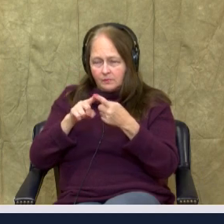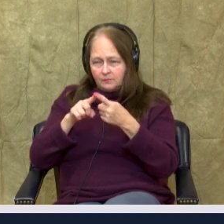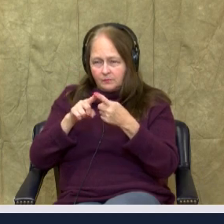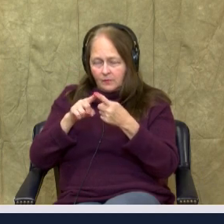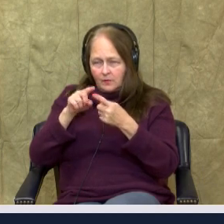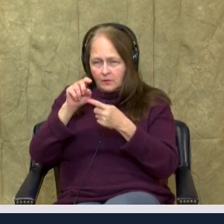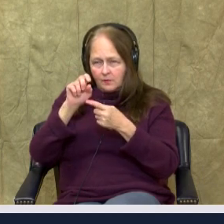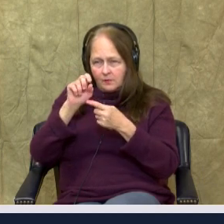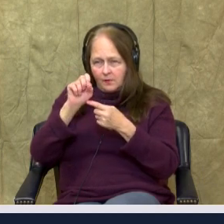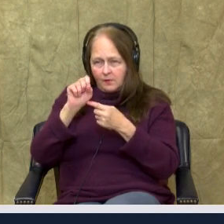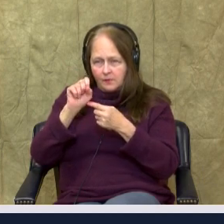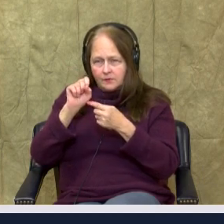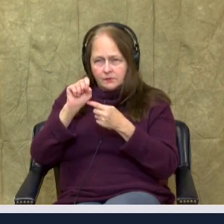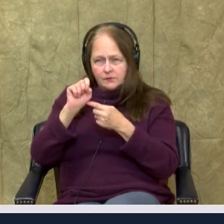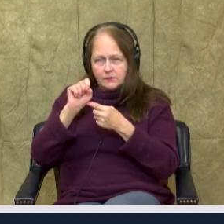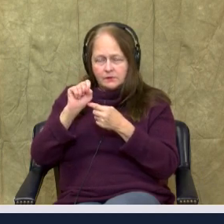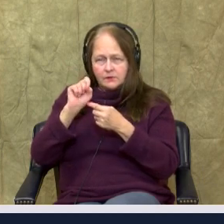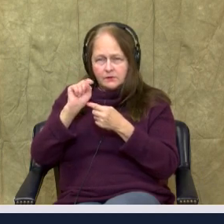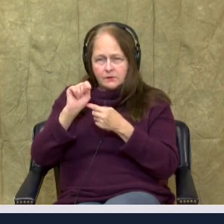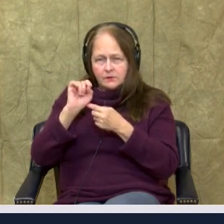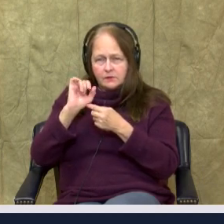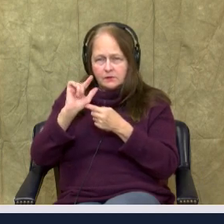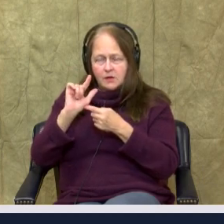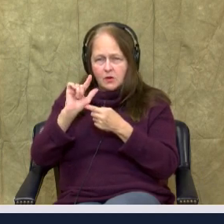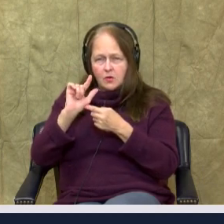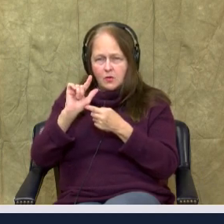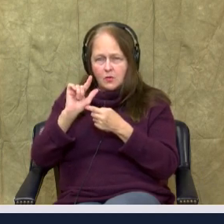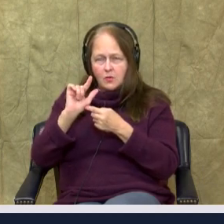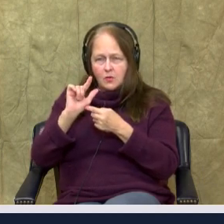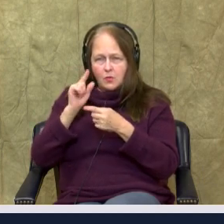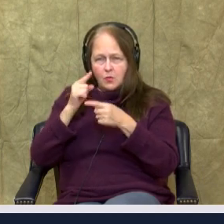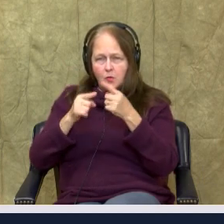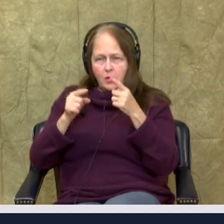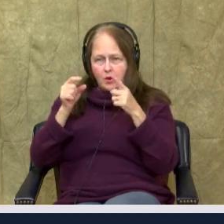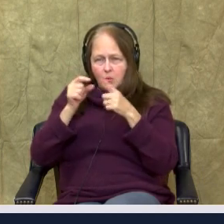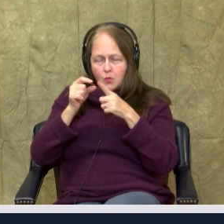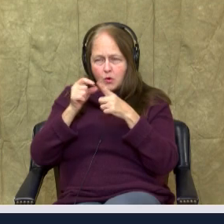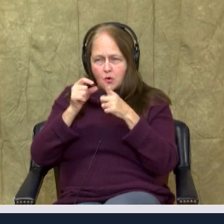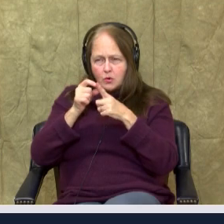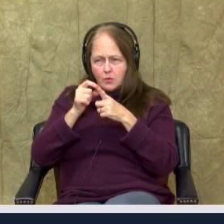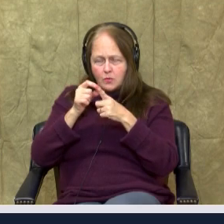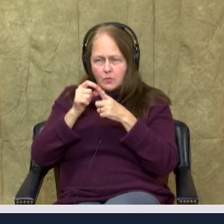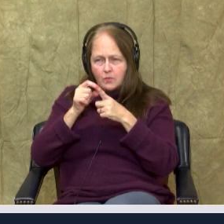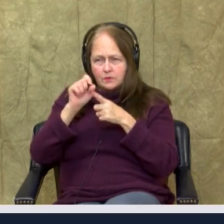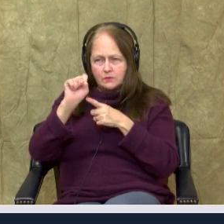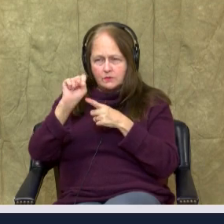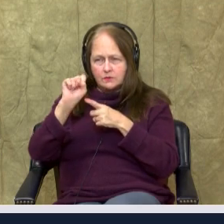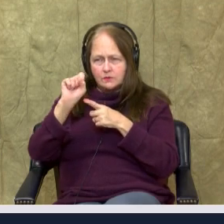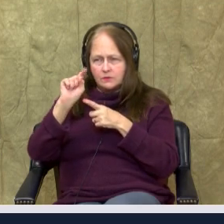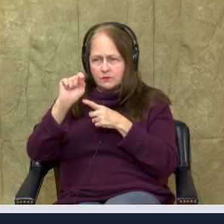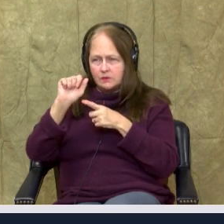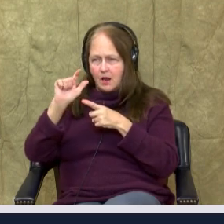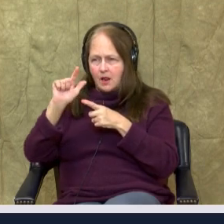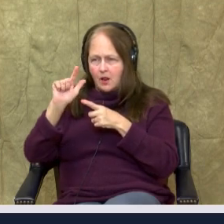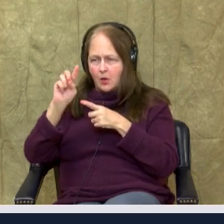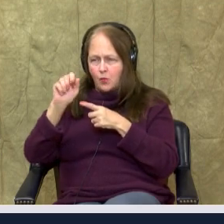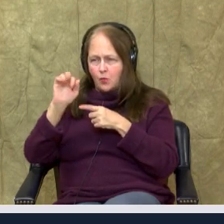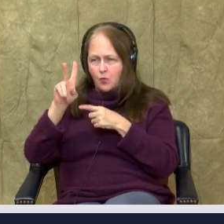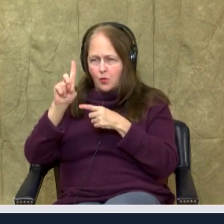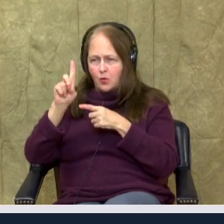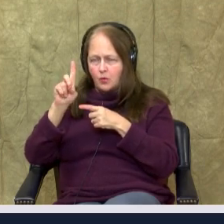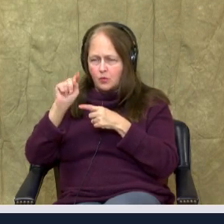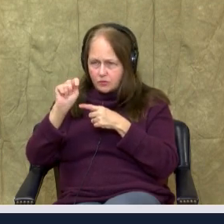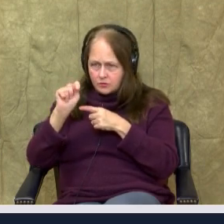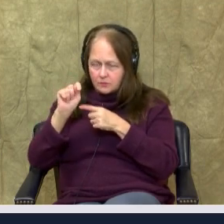stalwart. So, if we look at the question, it says, what word Stalwart most closely means as it is used